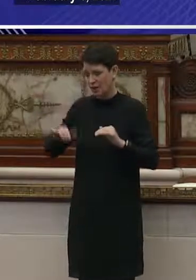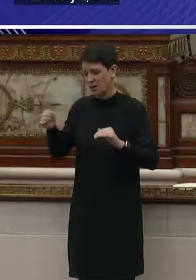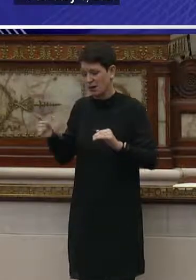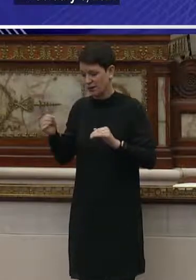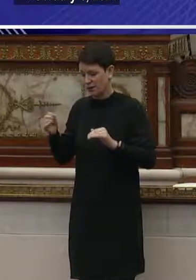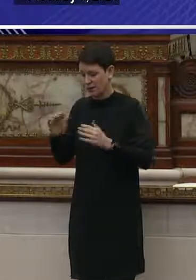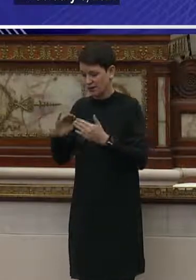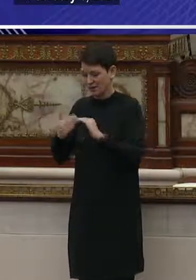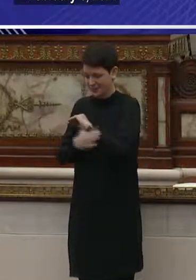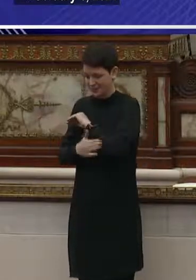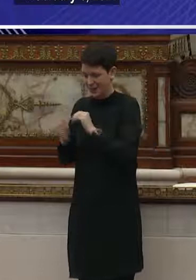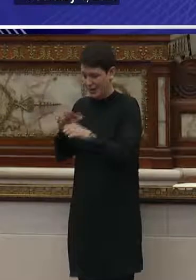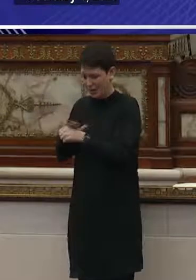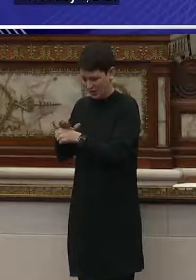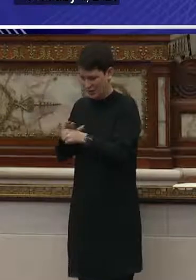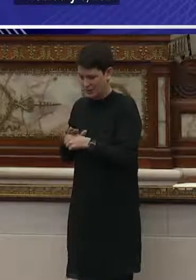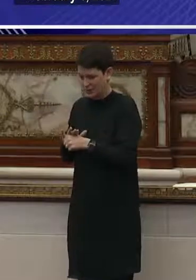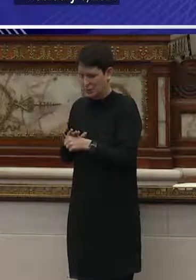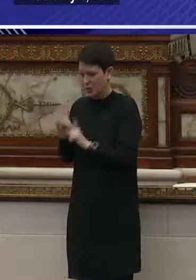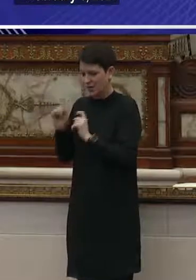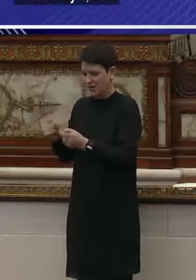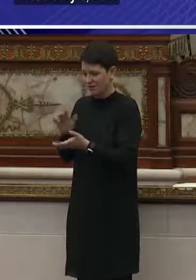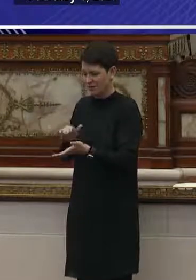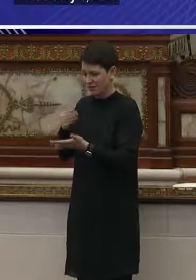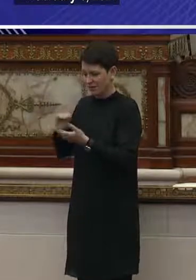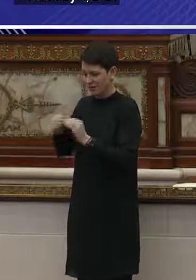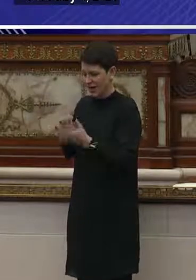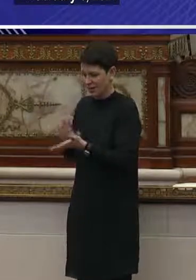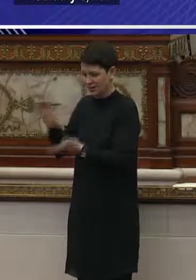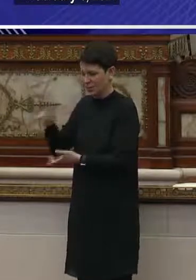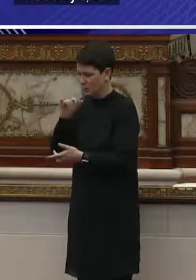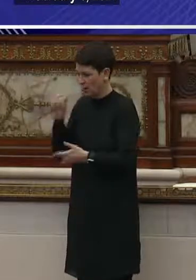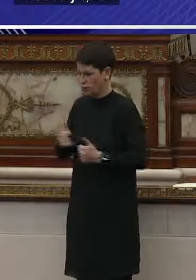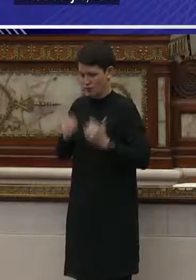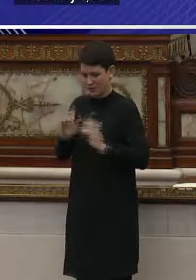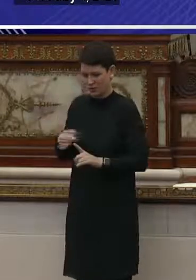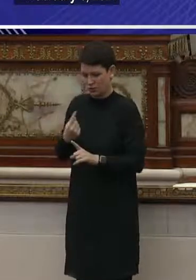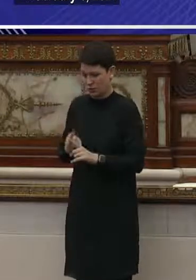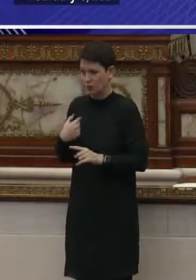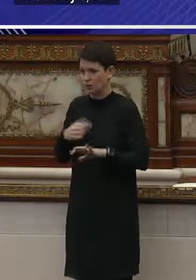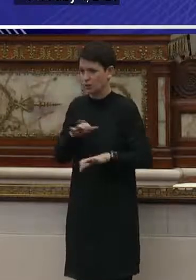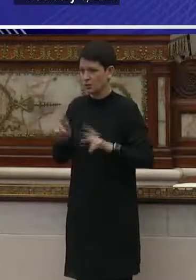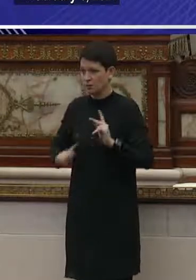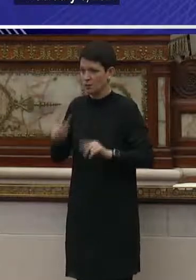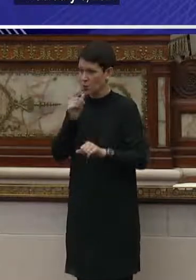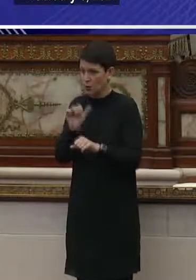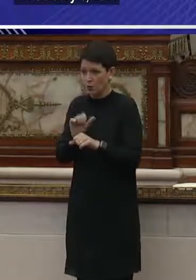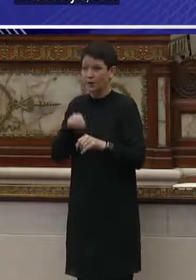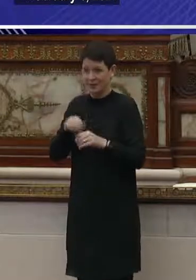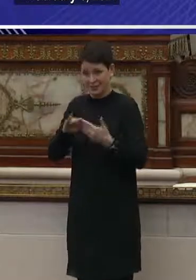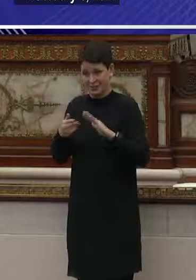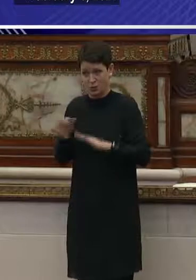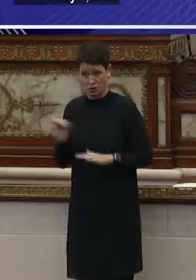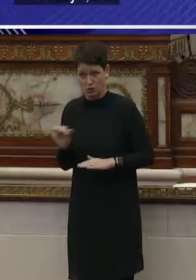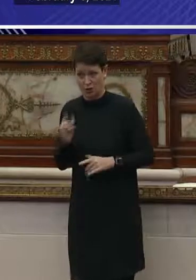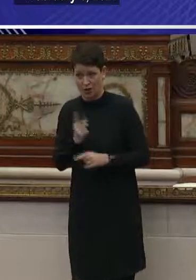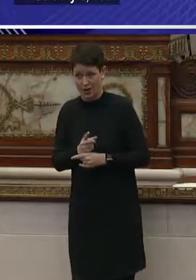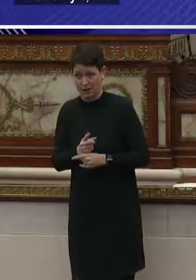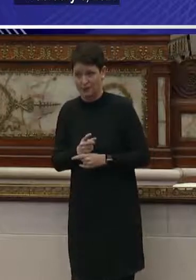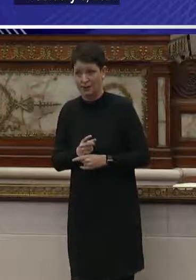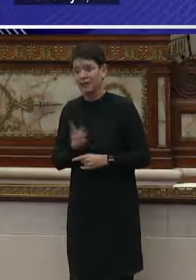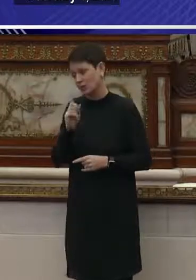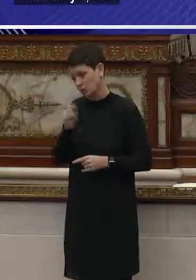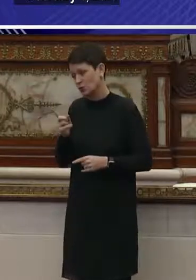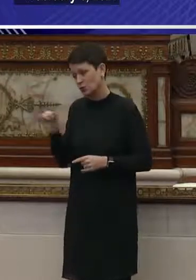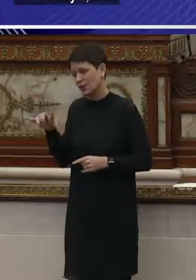other municipalities or counties who are getting these vaccines, because we're not just doing residents, we're doing people who work in the city of Philadelphia. That is